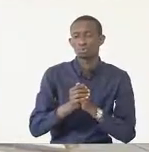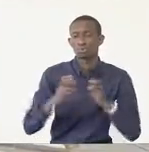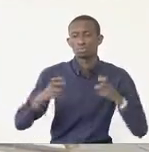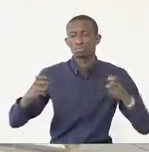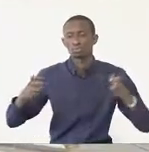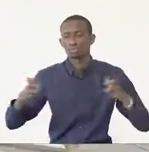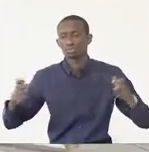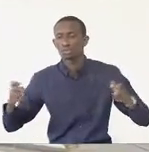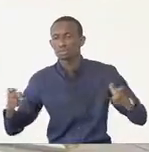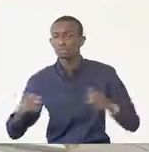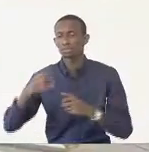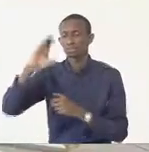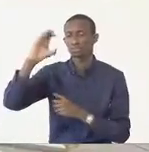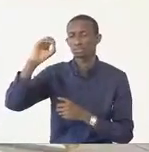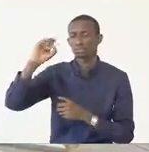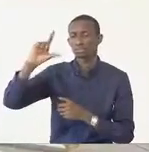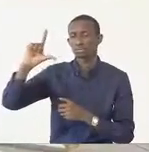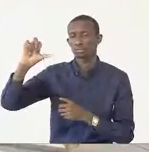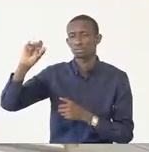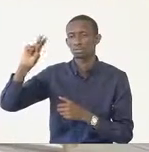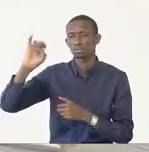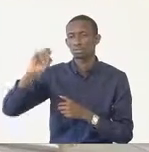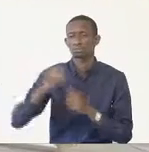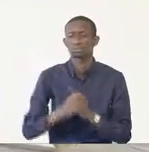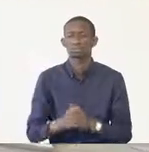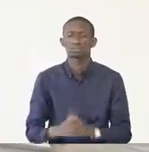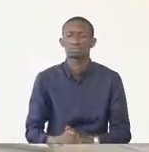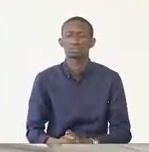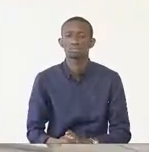collision, so there is